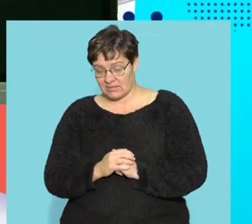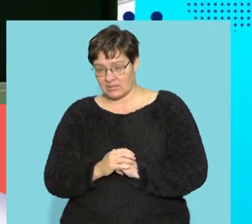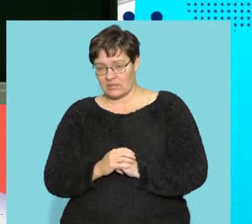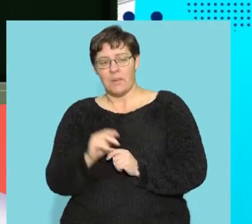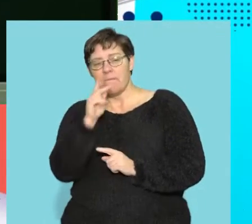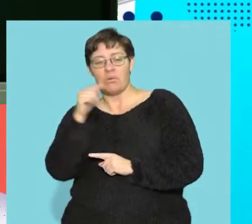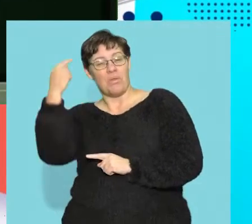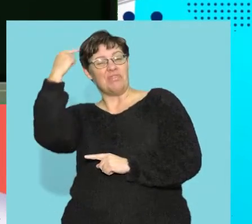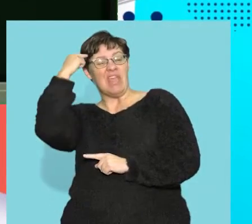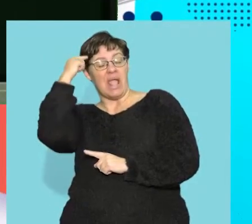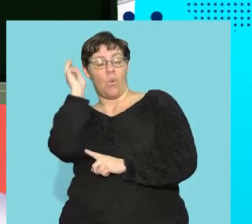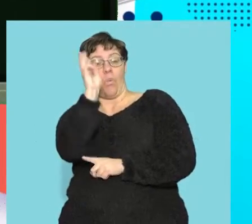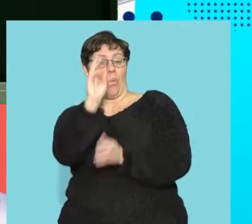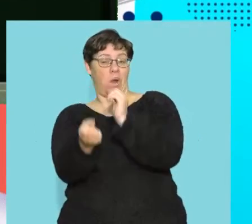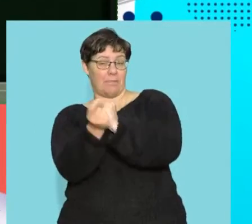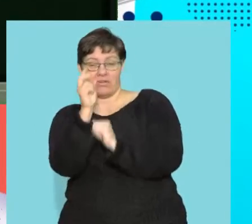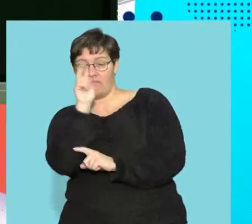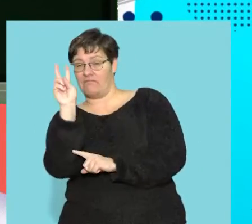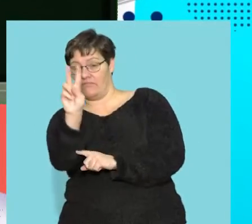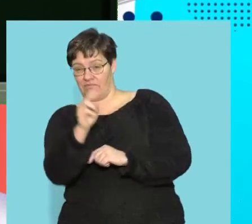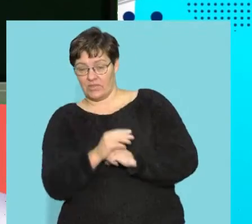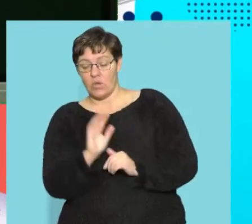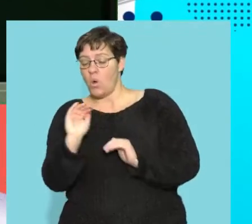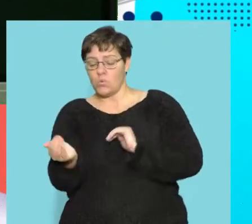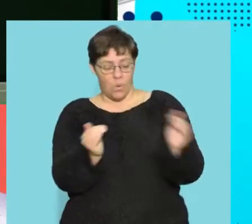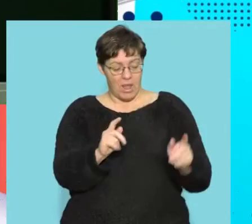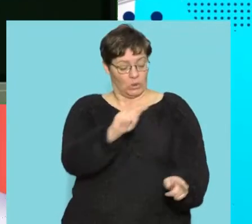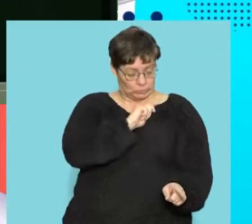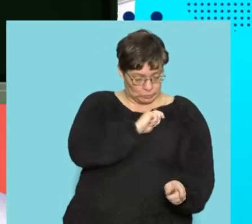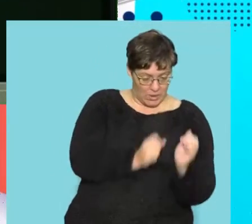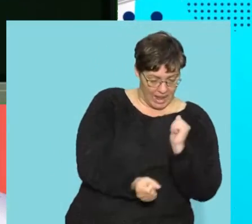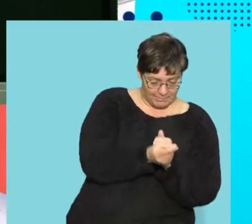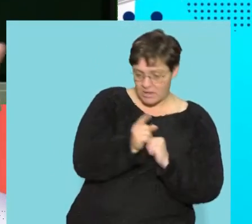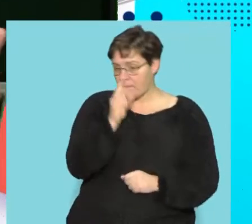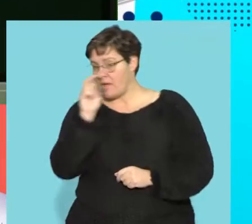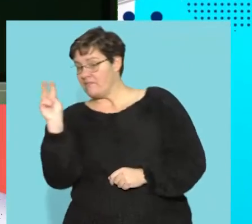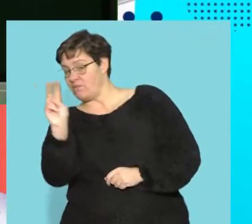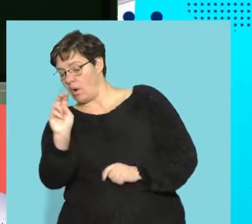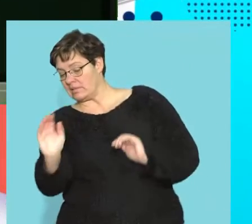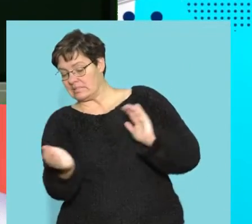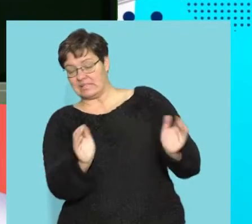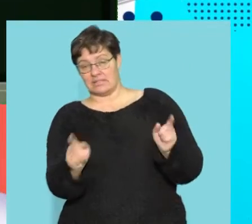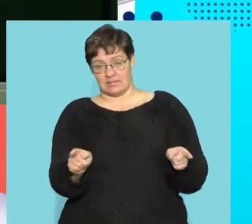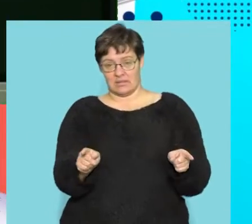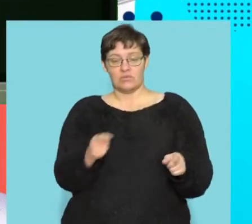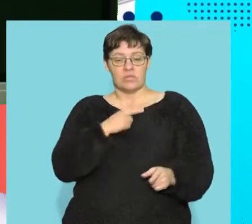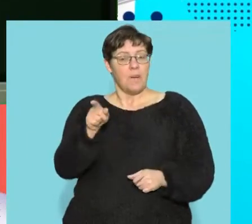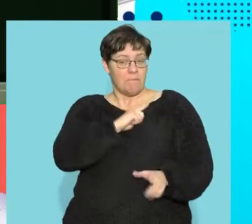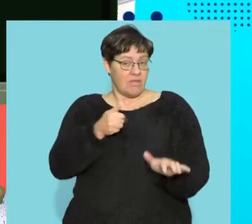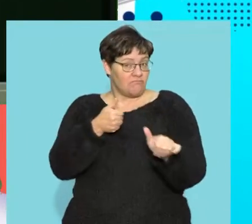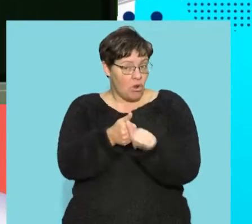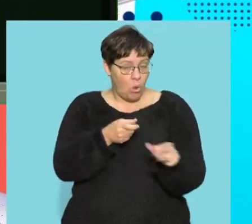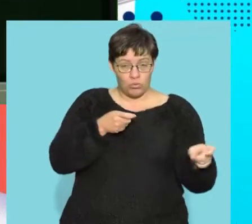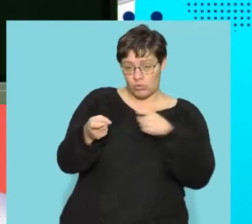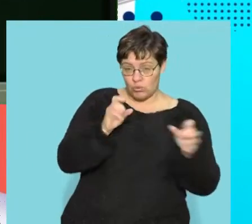a forecasting tool. So you have to compare your actual with your budgeted to see whether or not it was